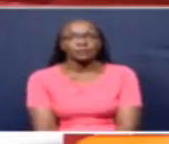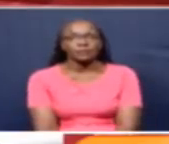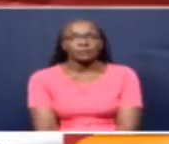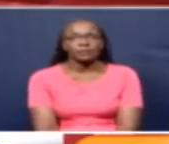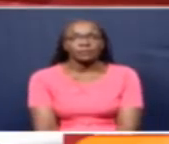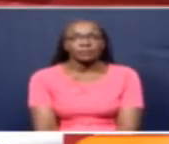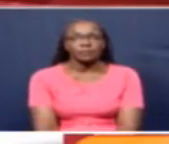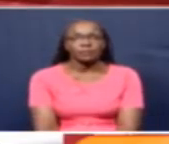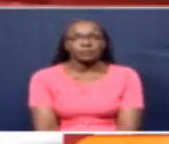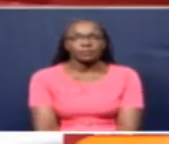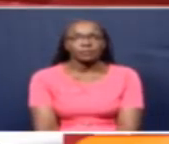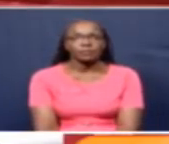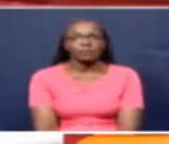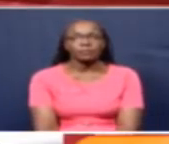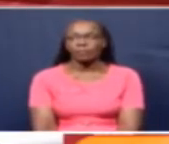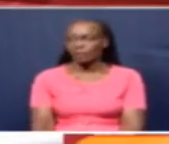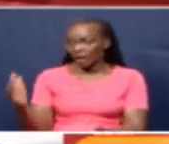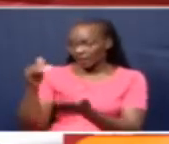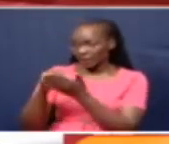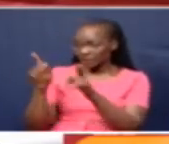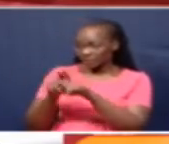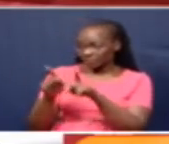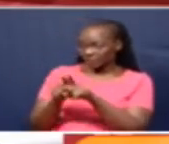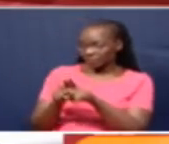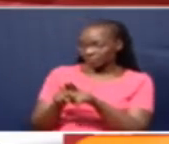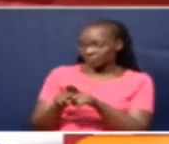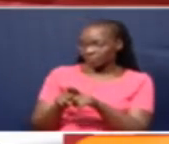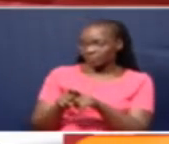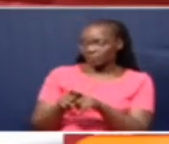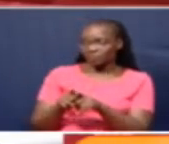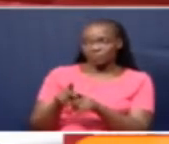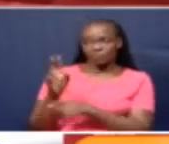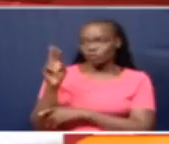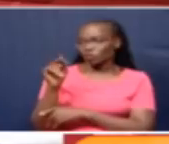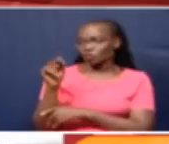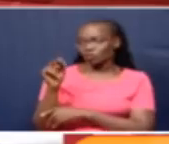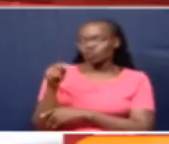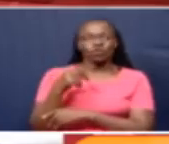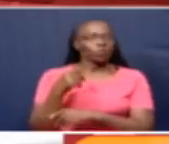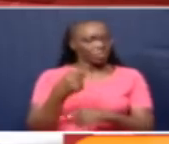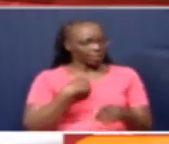Yeah. Is that Thubush again? No, that's Kaburu. I'm turning it off.